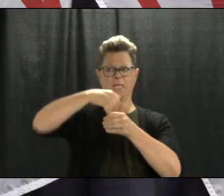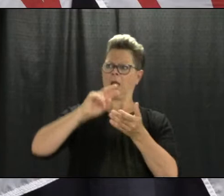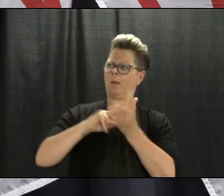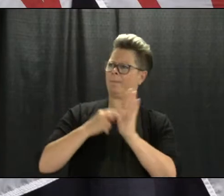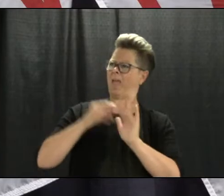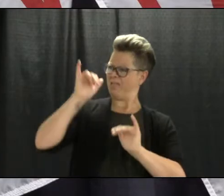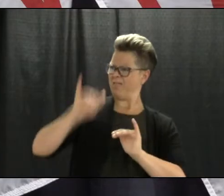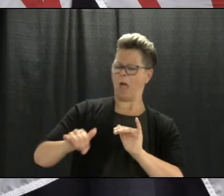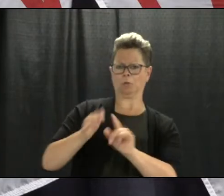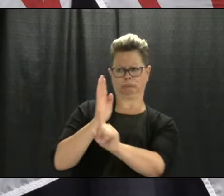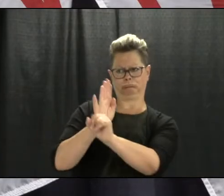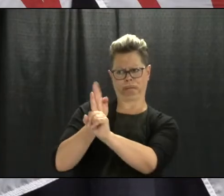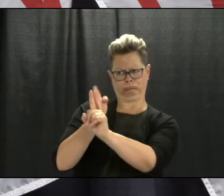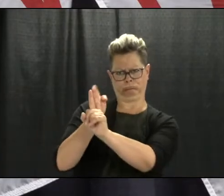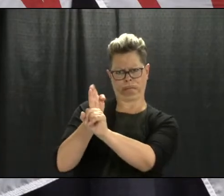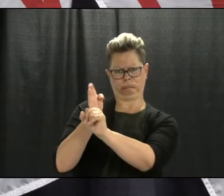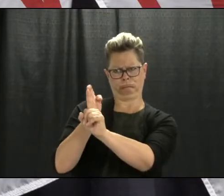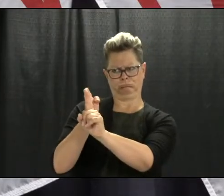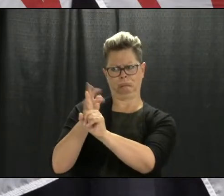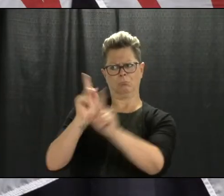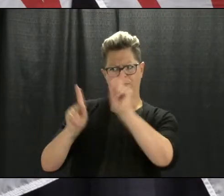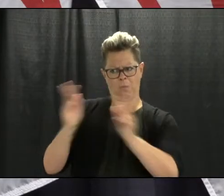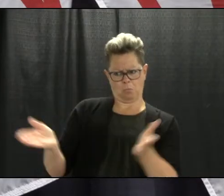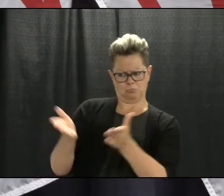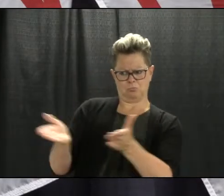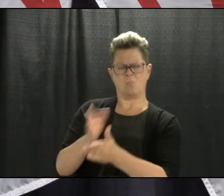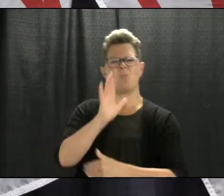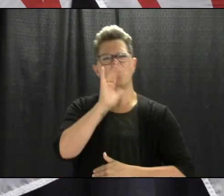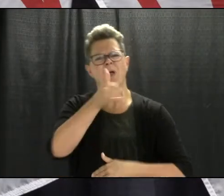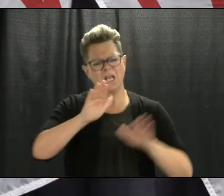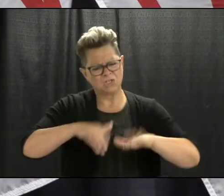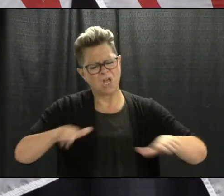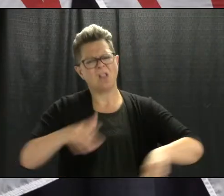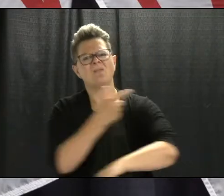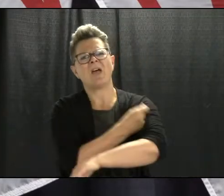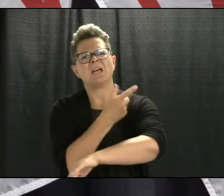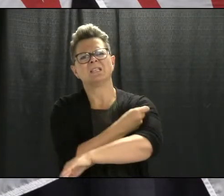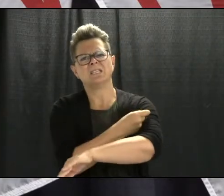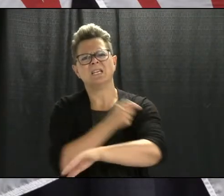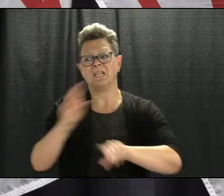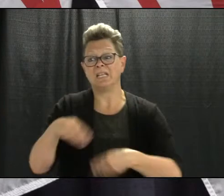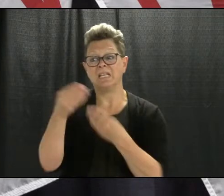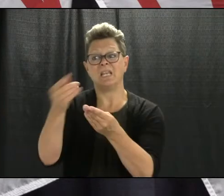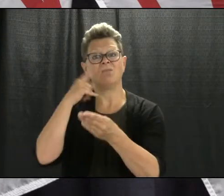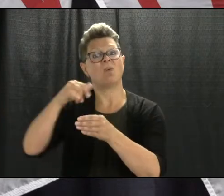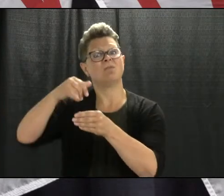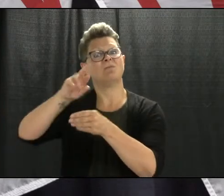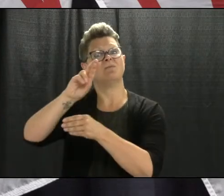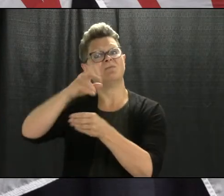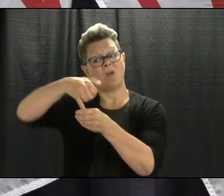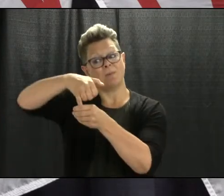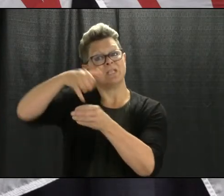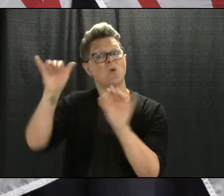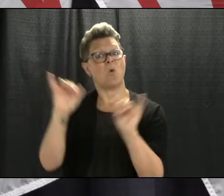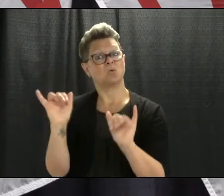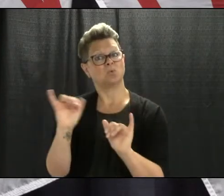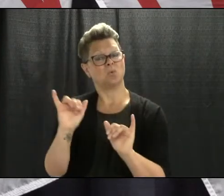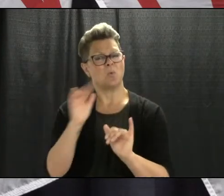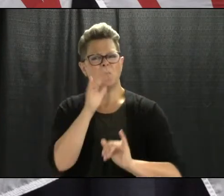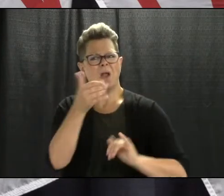are encouraged to get it. Why not distribute some of the childhood vaccine through those channels as well to give more opportunity,